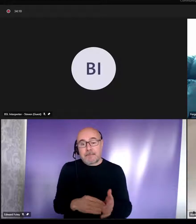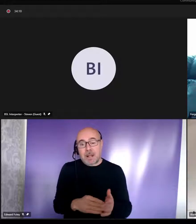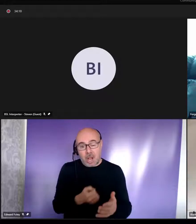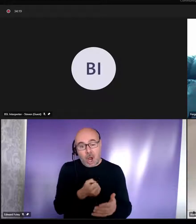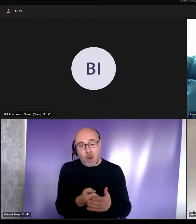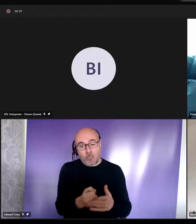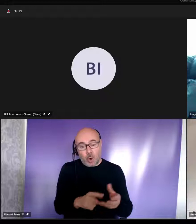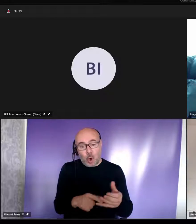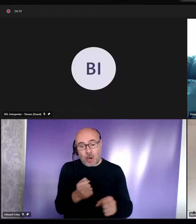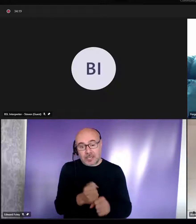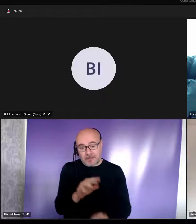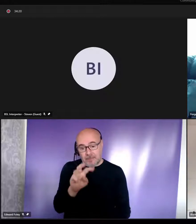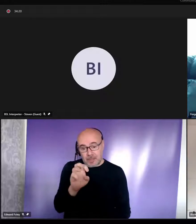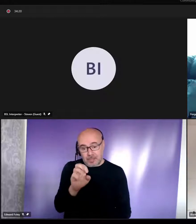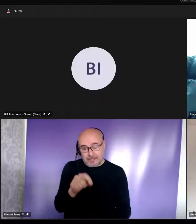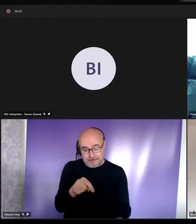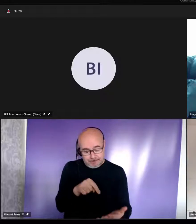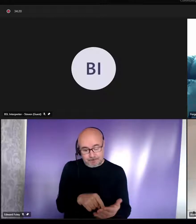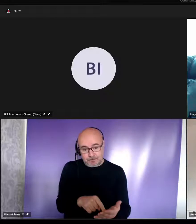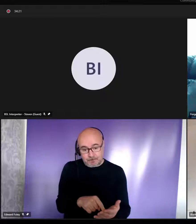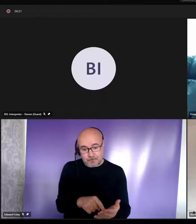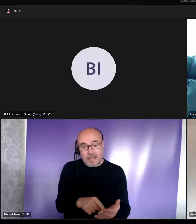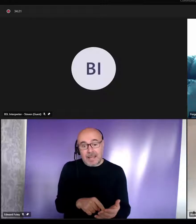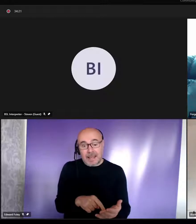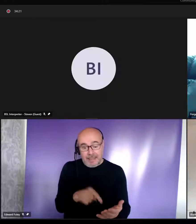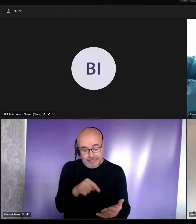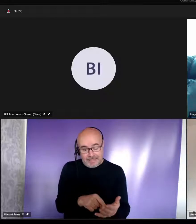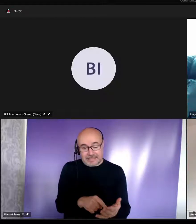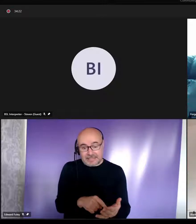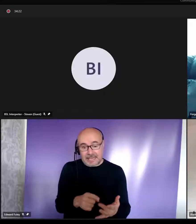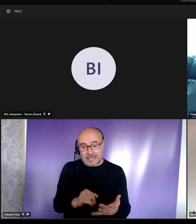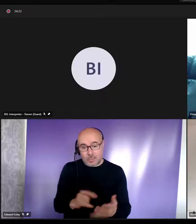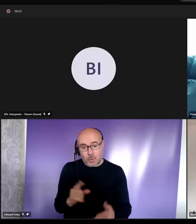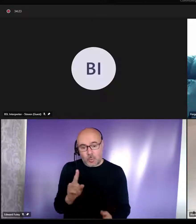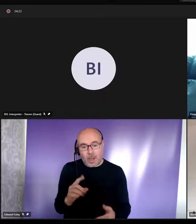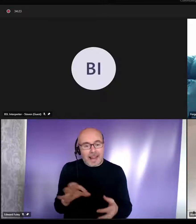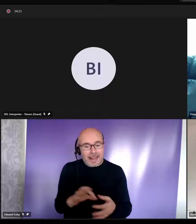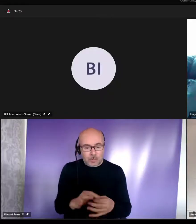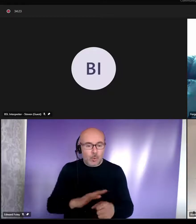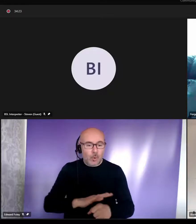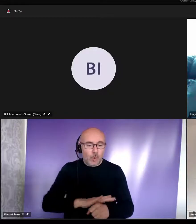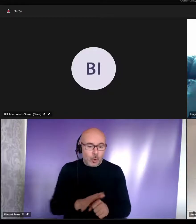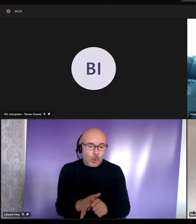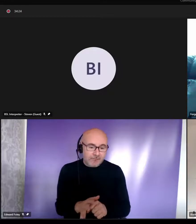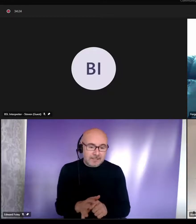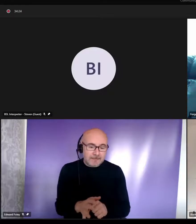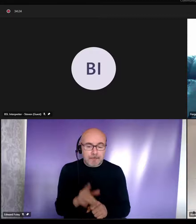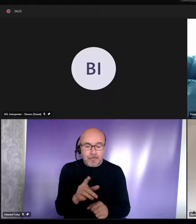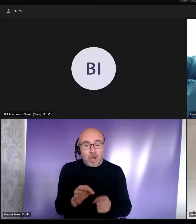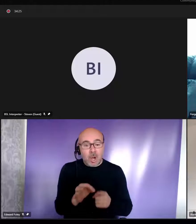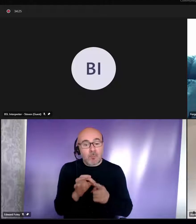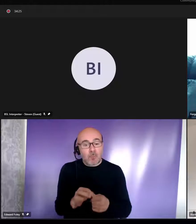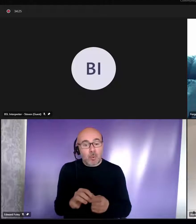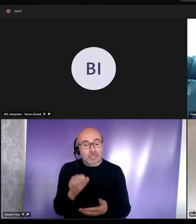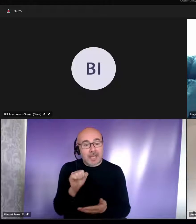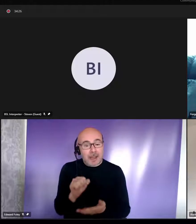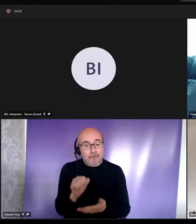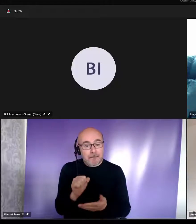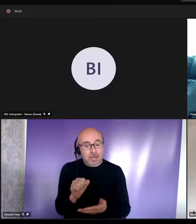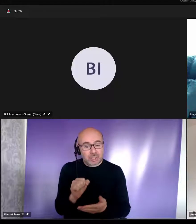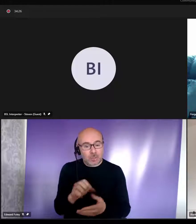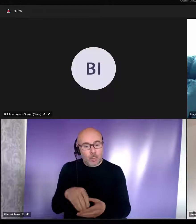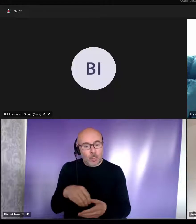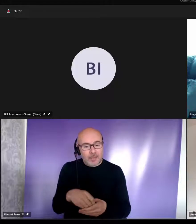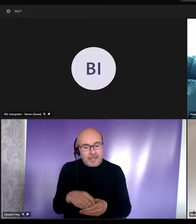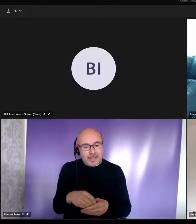in Appendix A of the report, be noted, and that this in the main is COVID related, and that the proposed budget variants as detailed in Appendix B